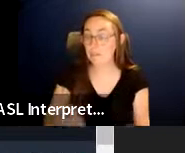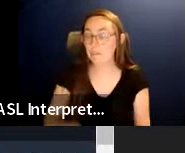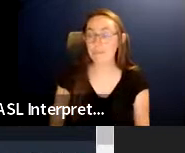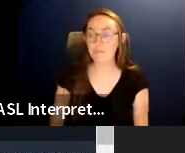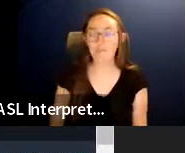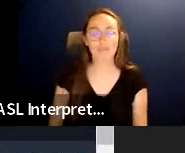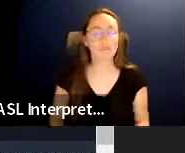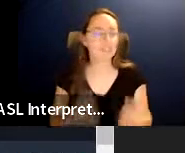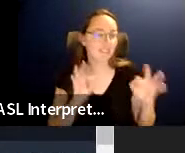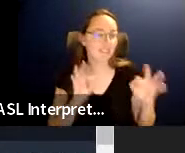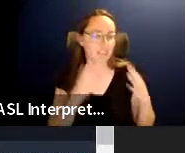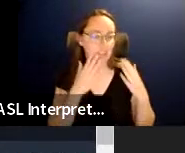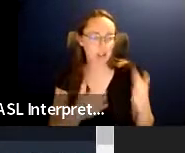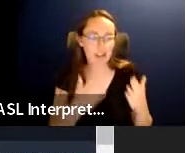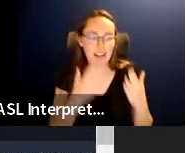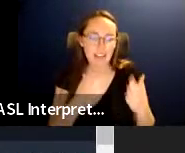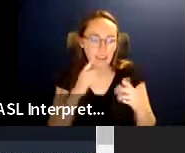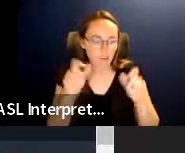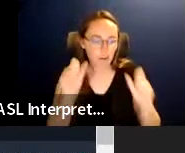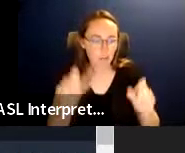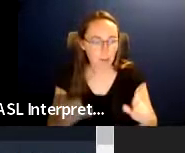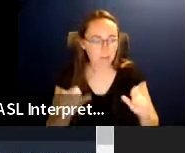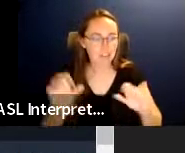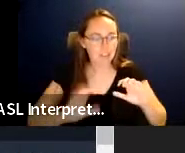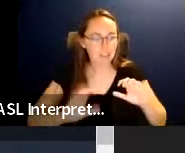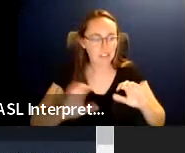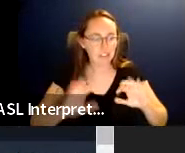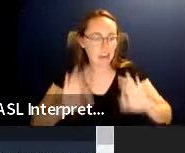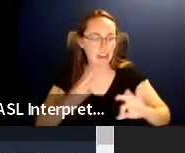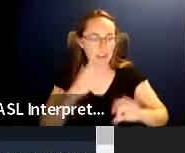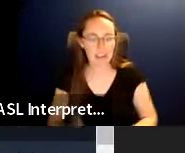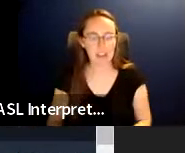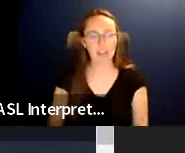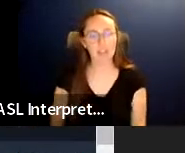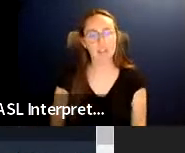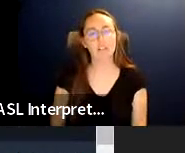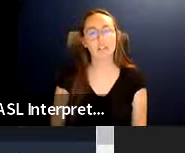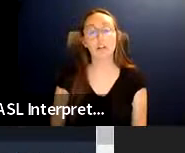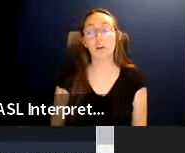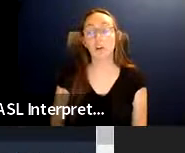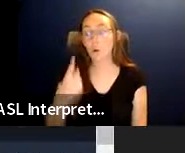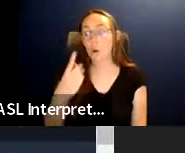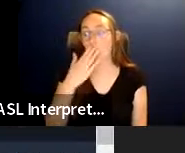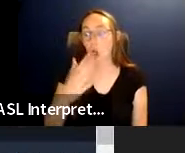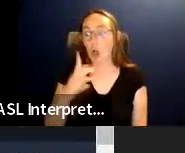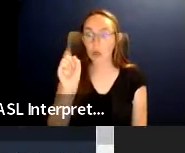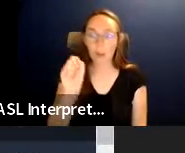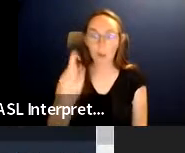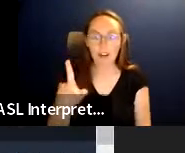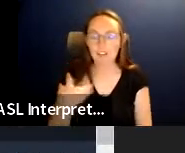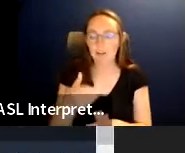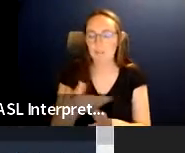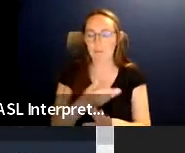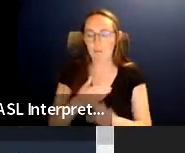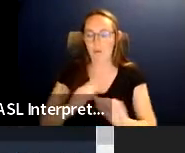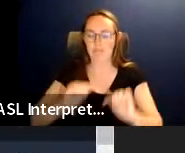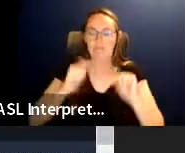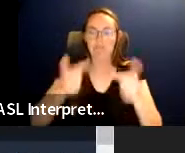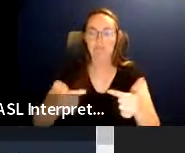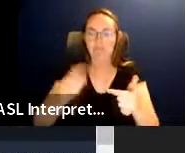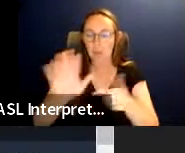Very good. Thank you for putting that in the chat. So folks, that's in the chat. And then one really good question before I think we go back to you. What are